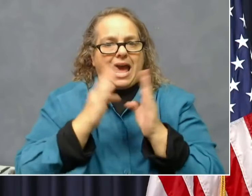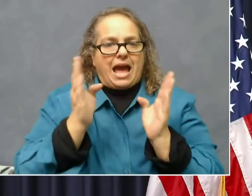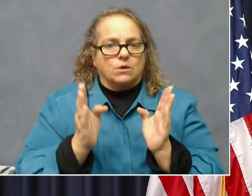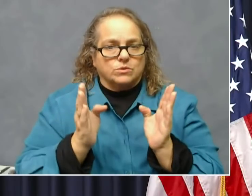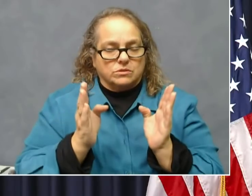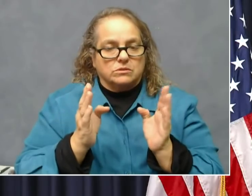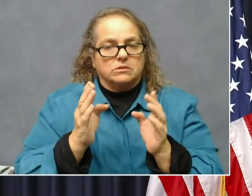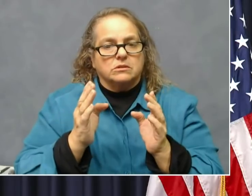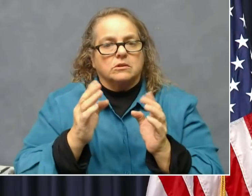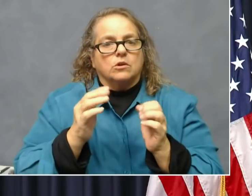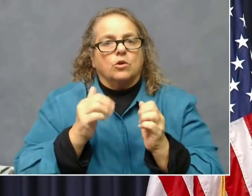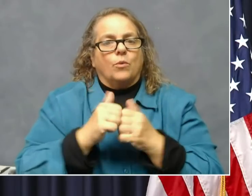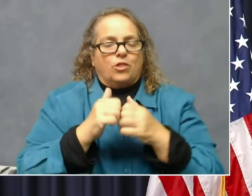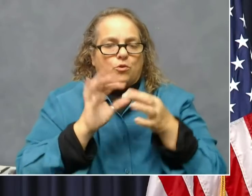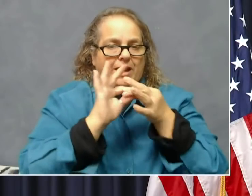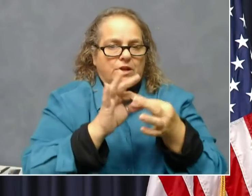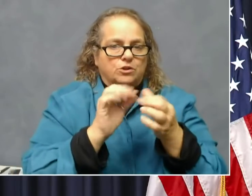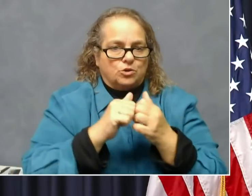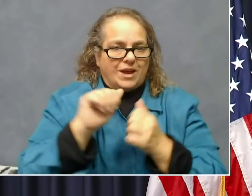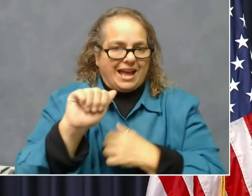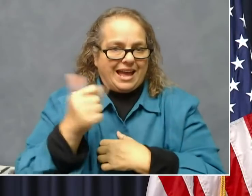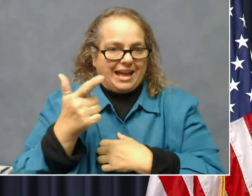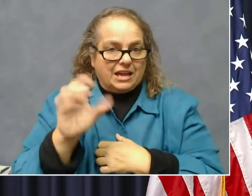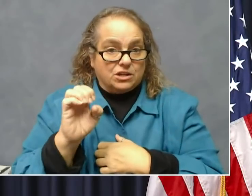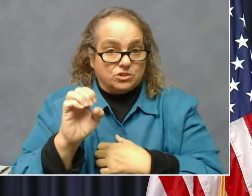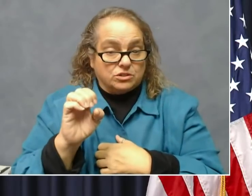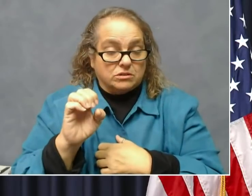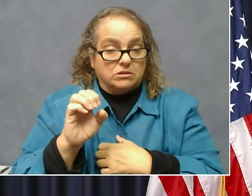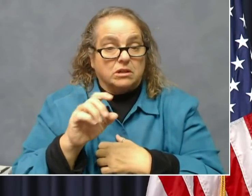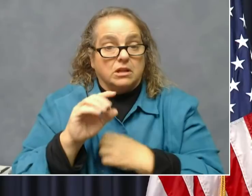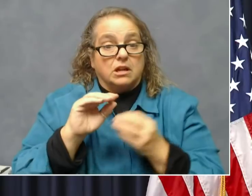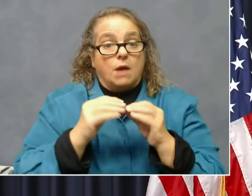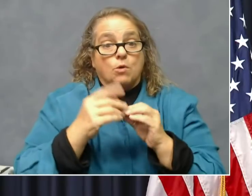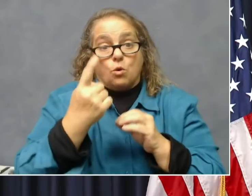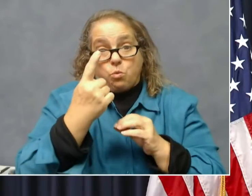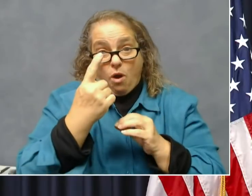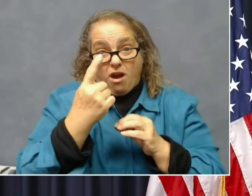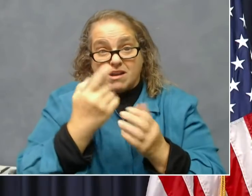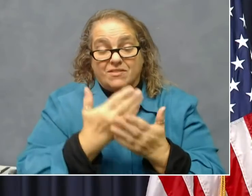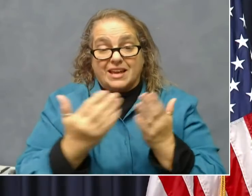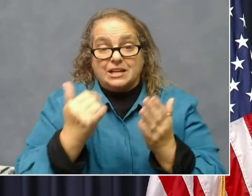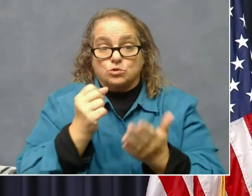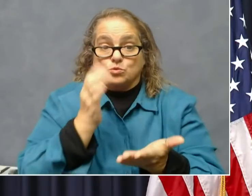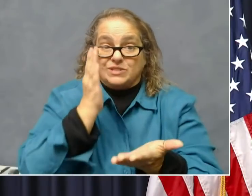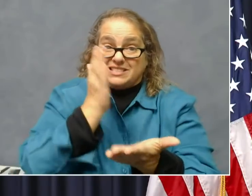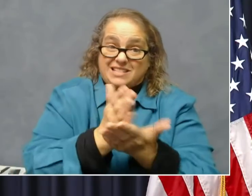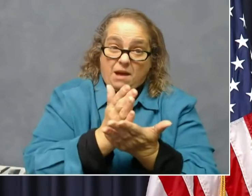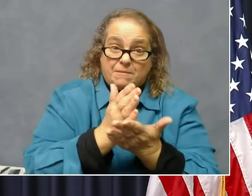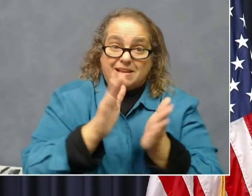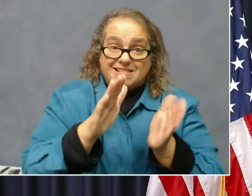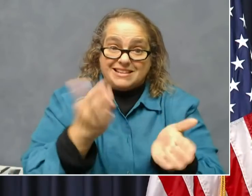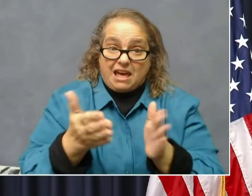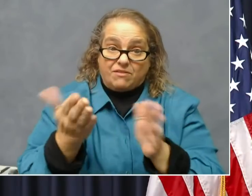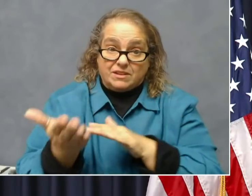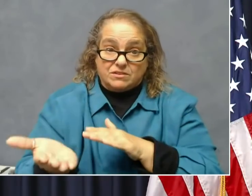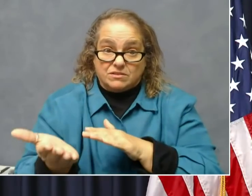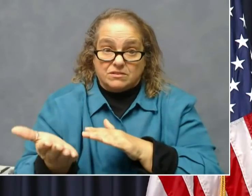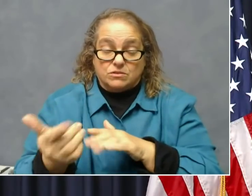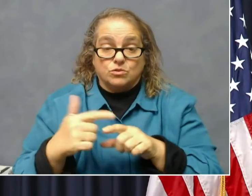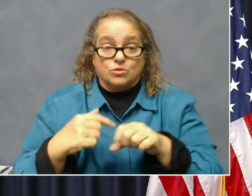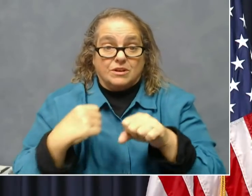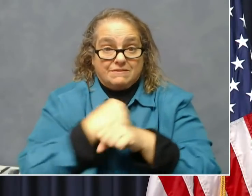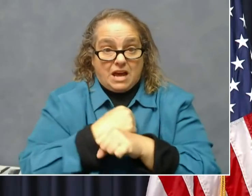And if the number one thing is to stop deaths in fighting COVID and how we distribute